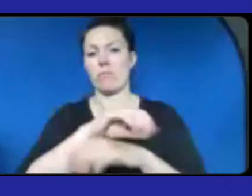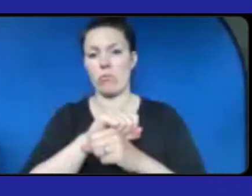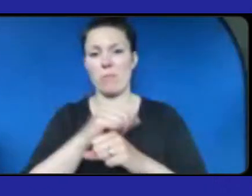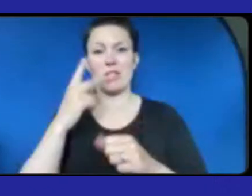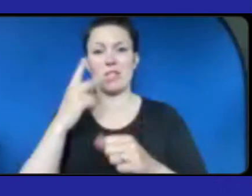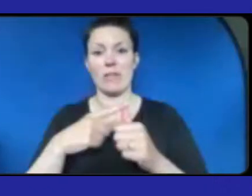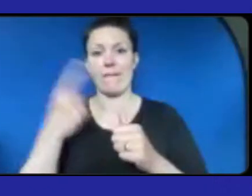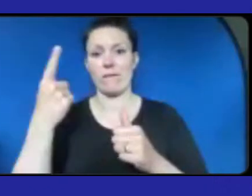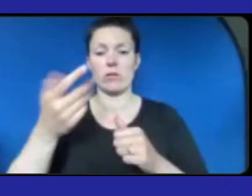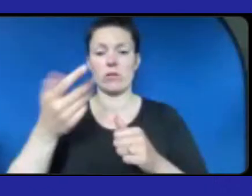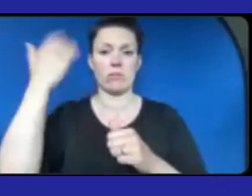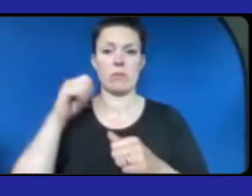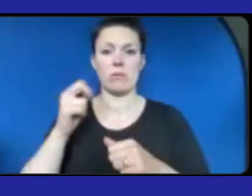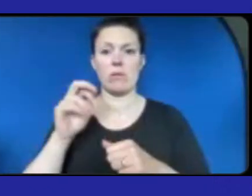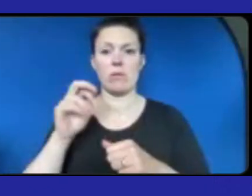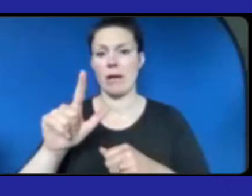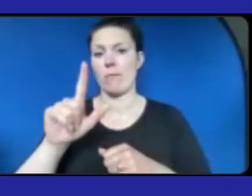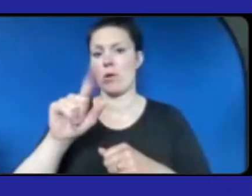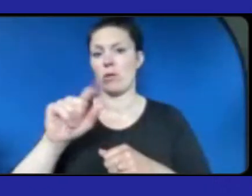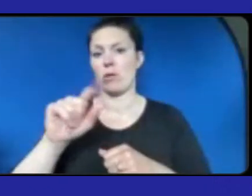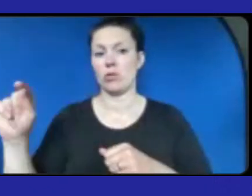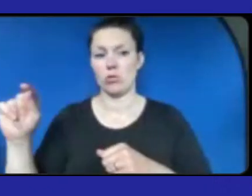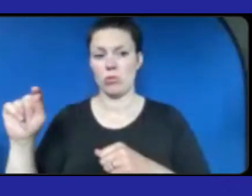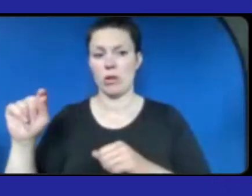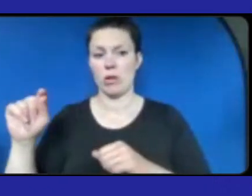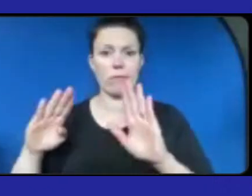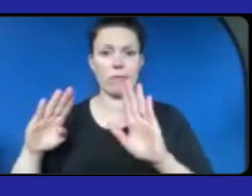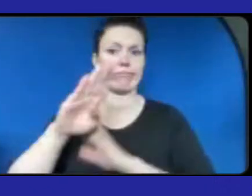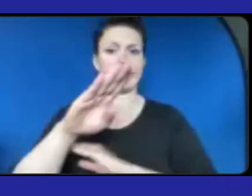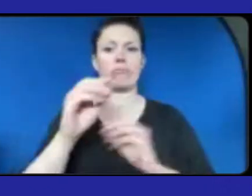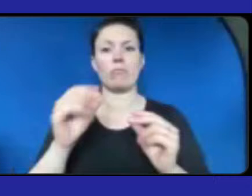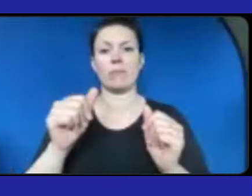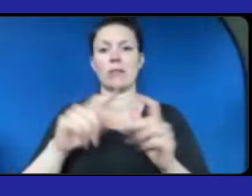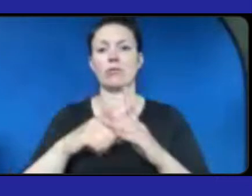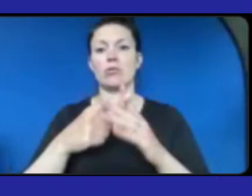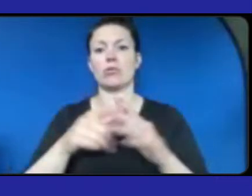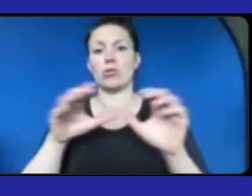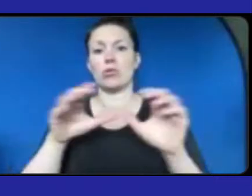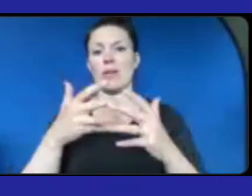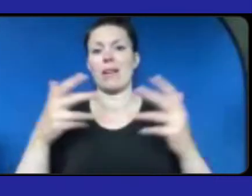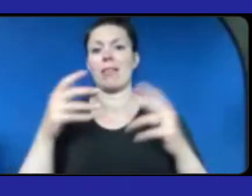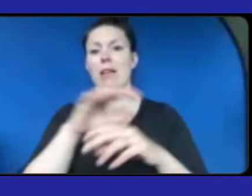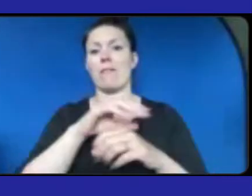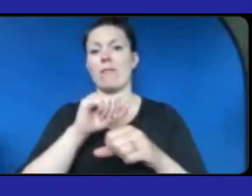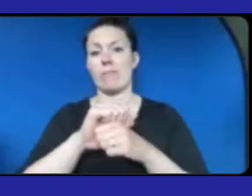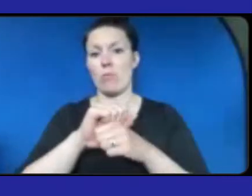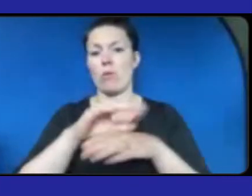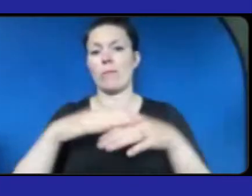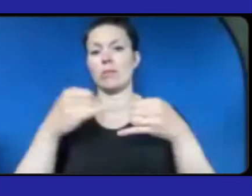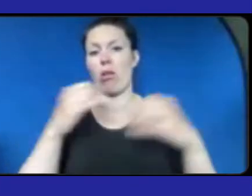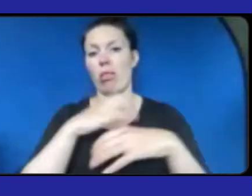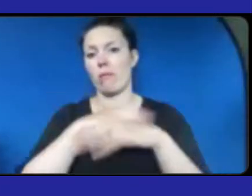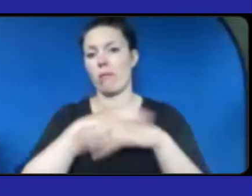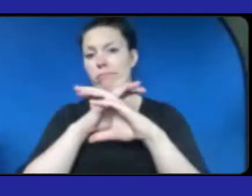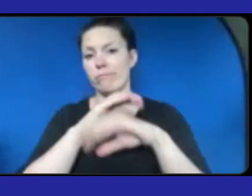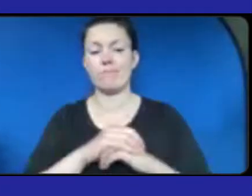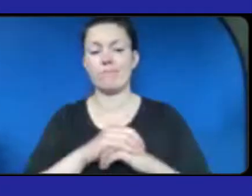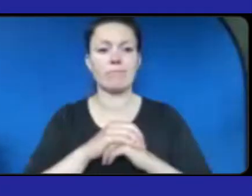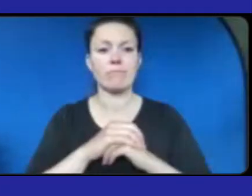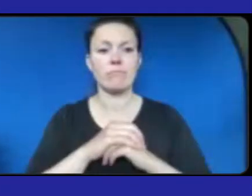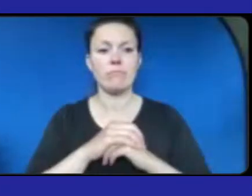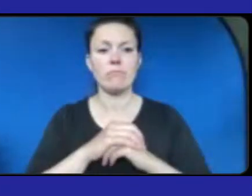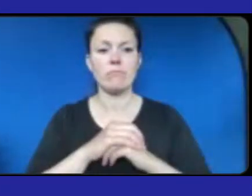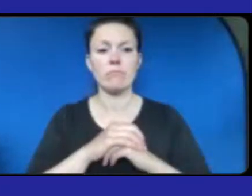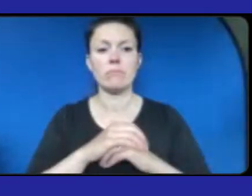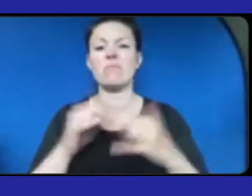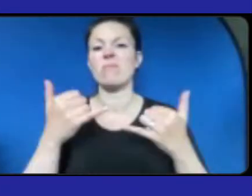in April of 2020 when we immediately sort of started doing a lot of our visits virtually. We still do